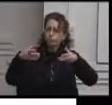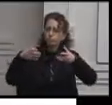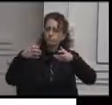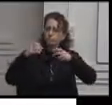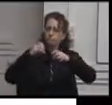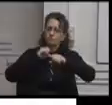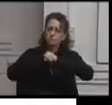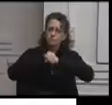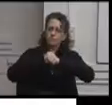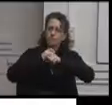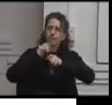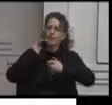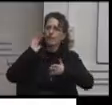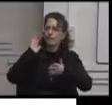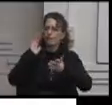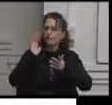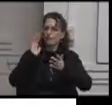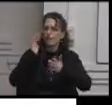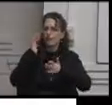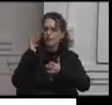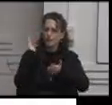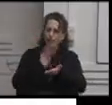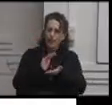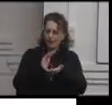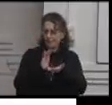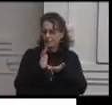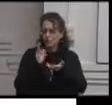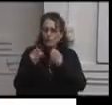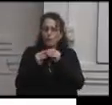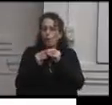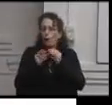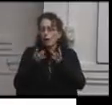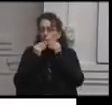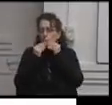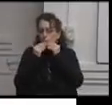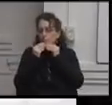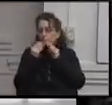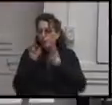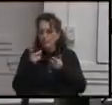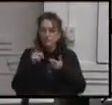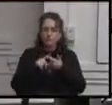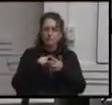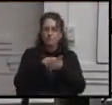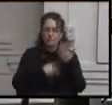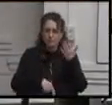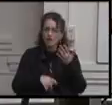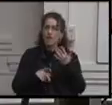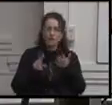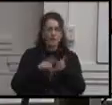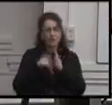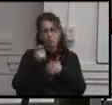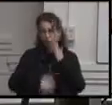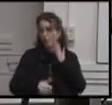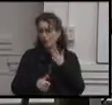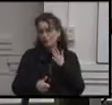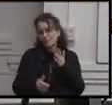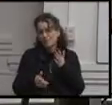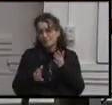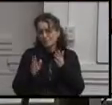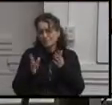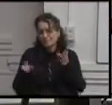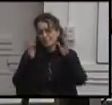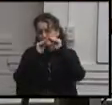You increase the cost of the project by doing those things, which affects the bond